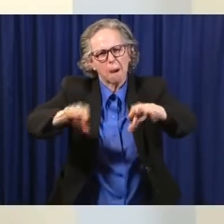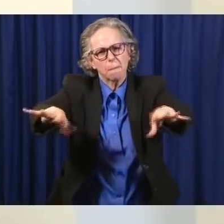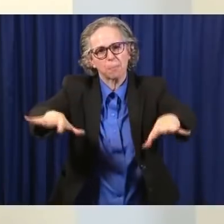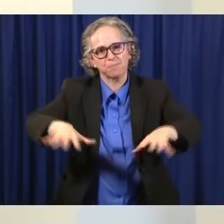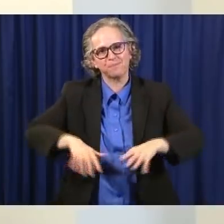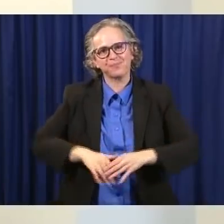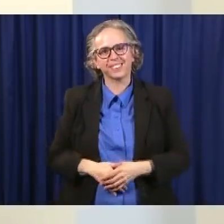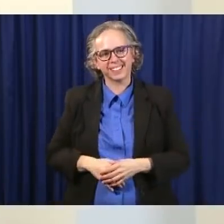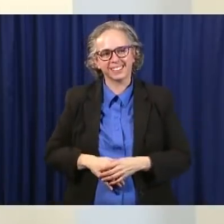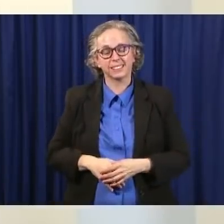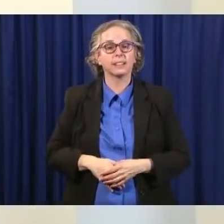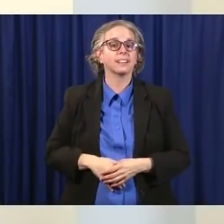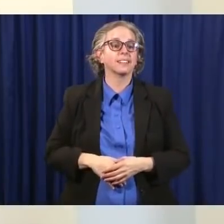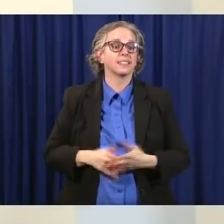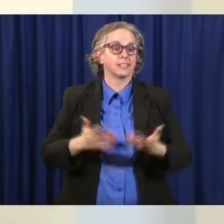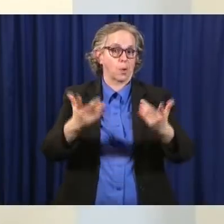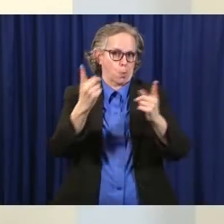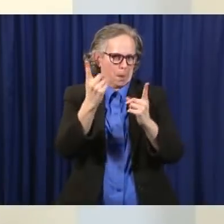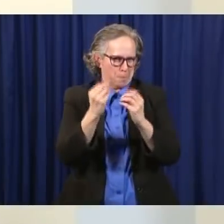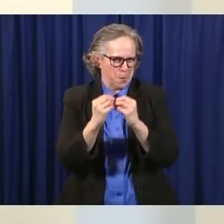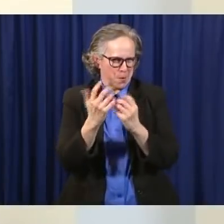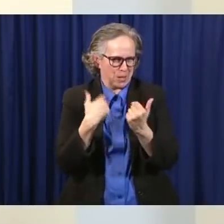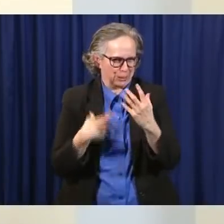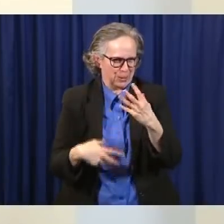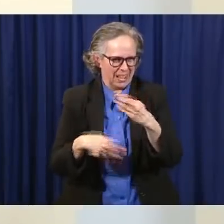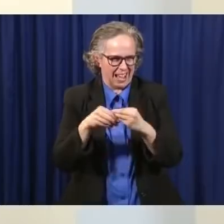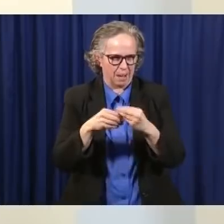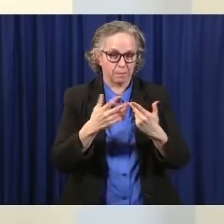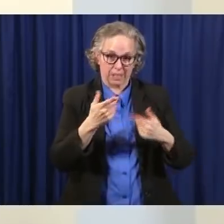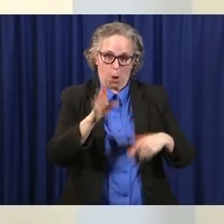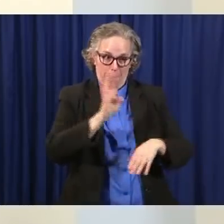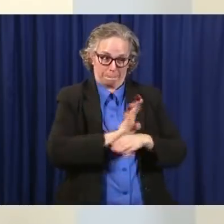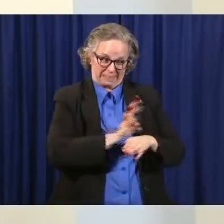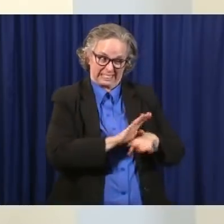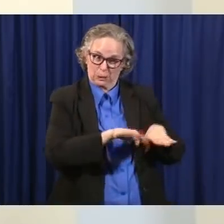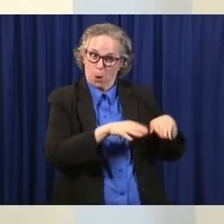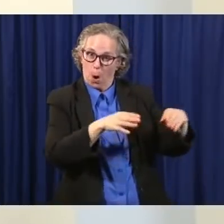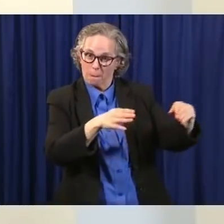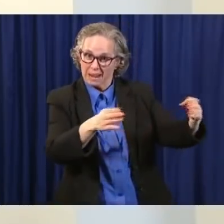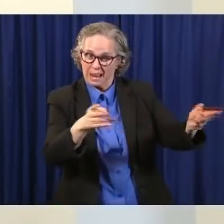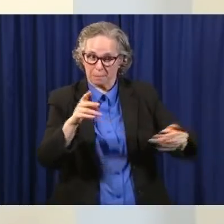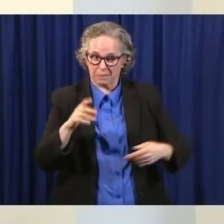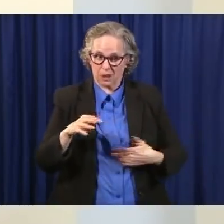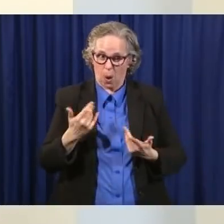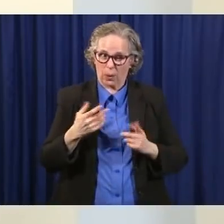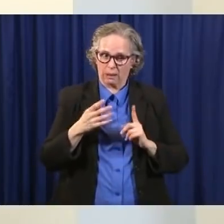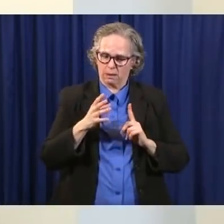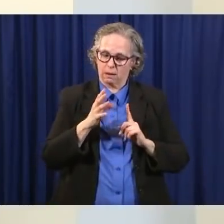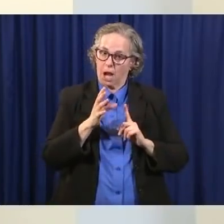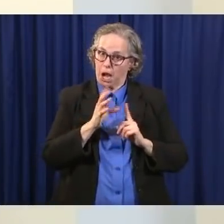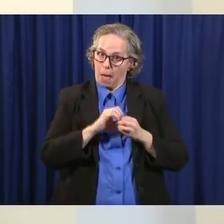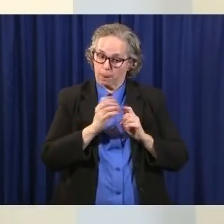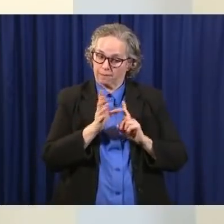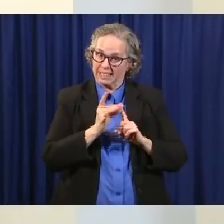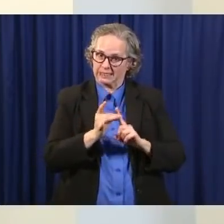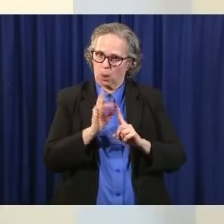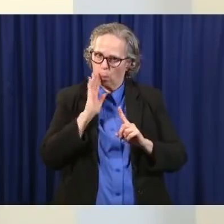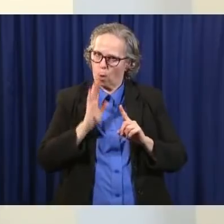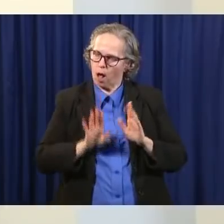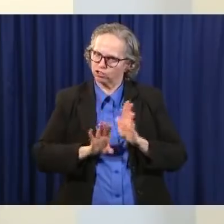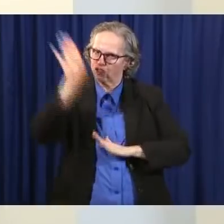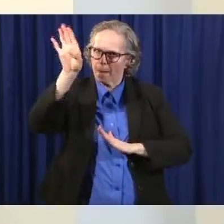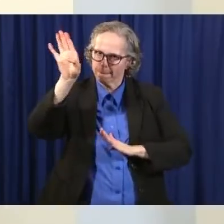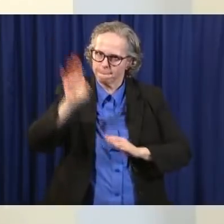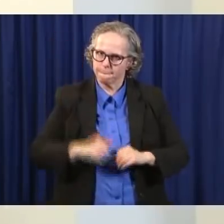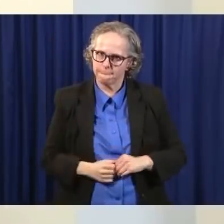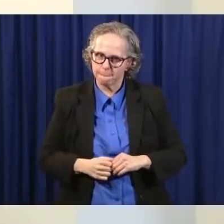we open up more and more, we know that we'll see more spread of this disease. We know we'll see more cases. Whether we opened up or